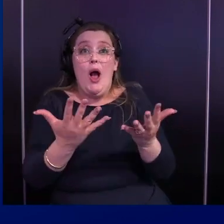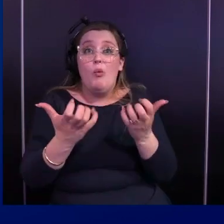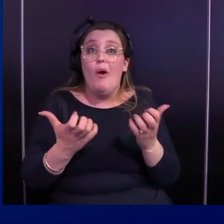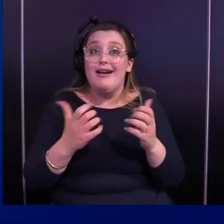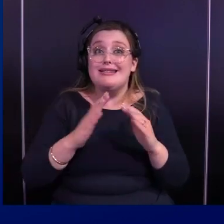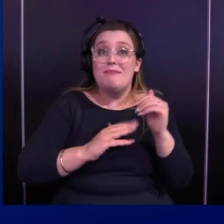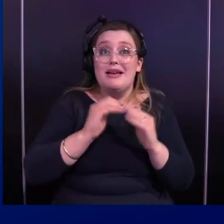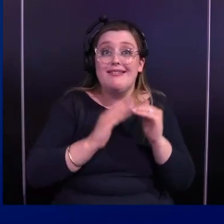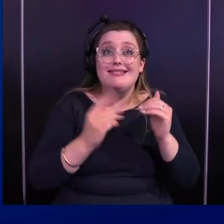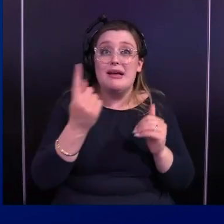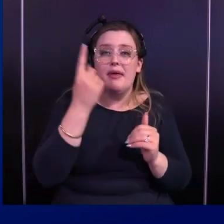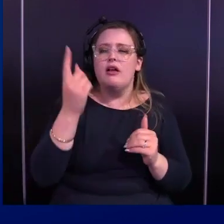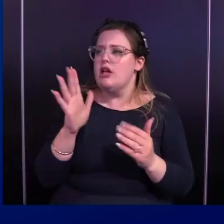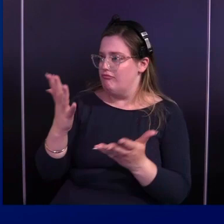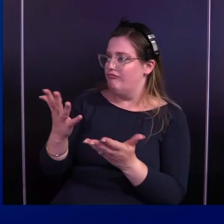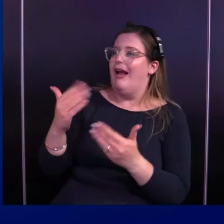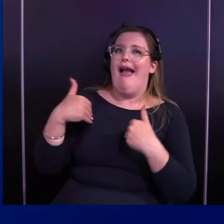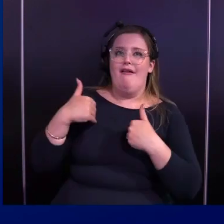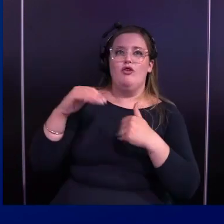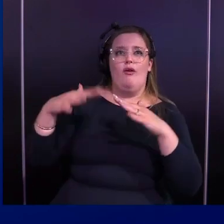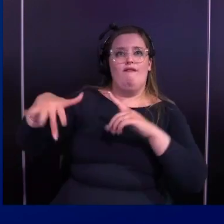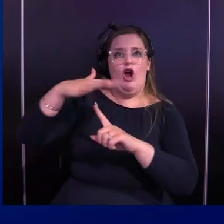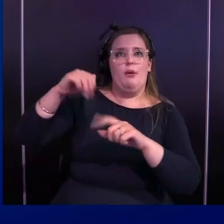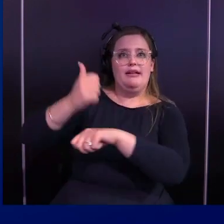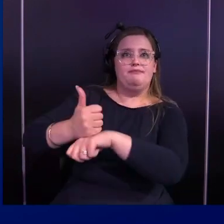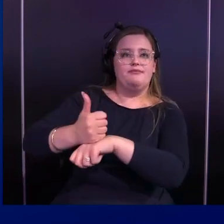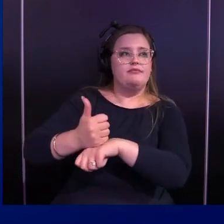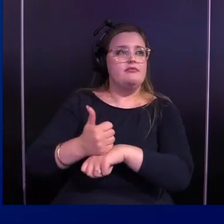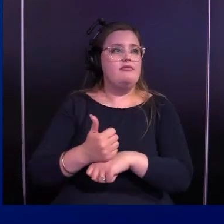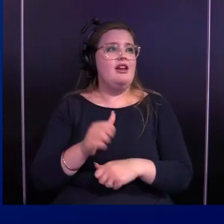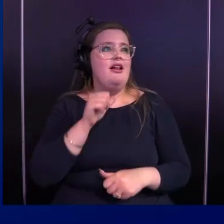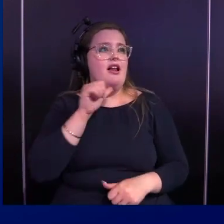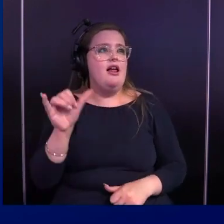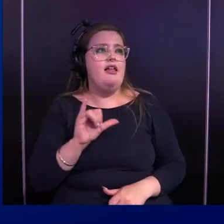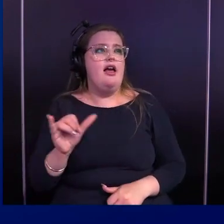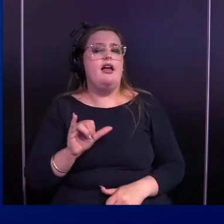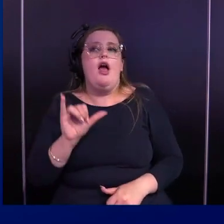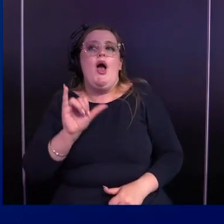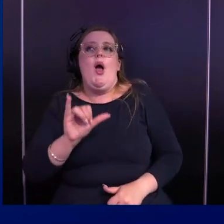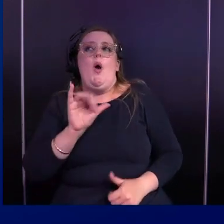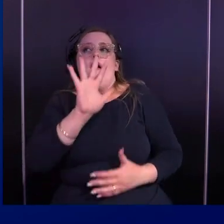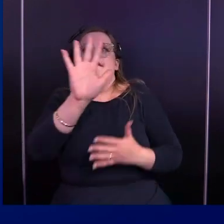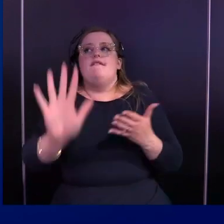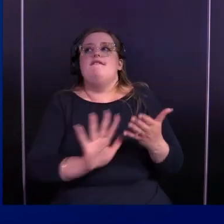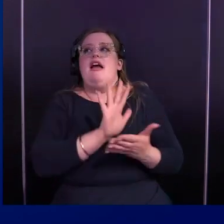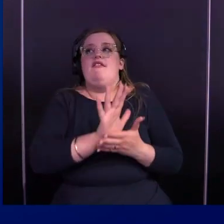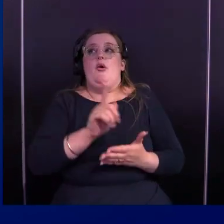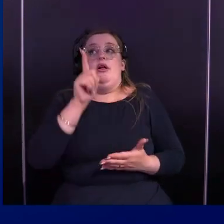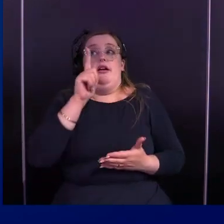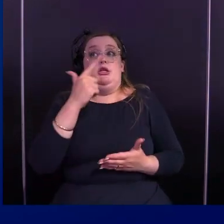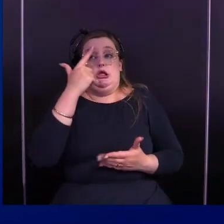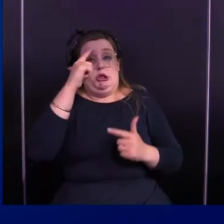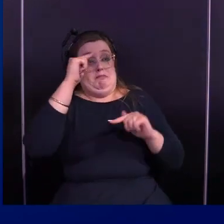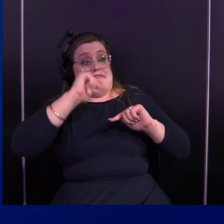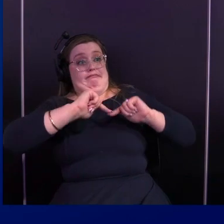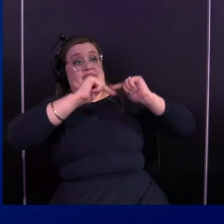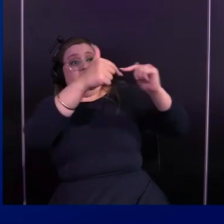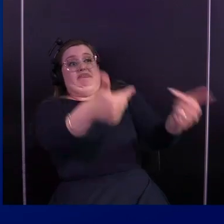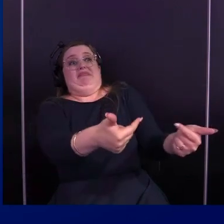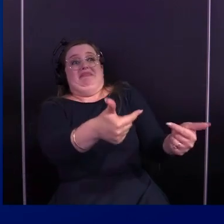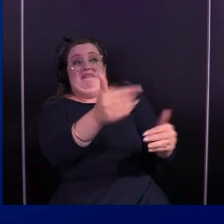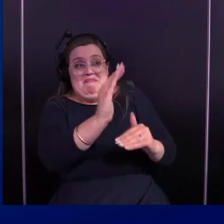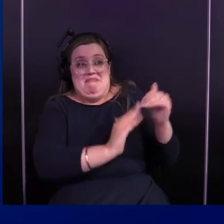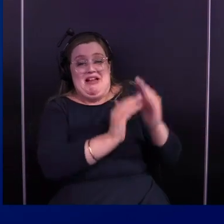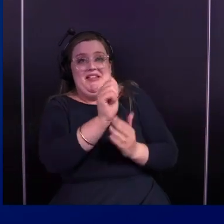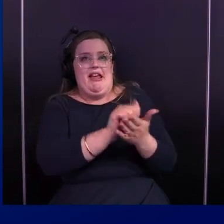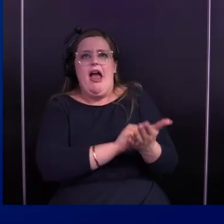your environment. They're not like, oh, I was going to be, taking a 5-hour lunch because that's how long it's going to take you to build me an account. It's like,